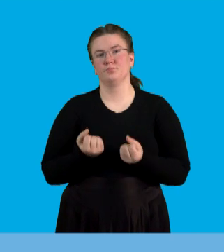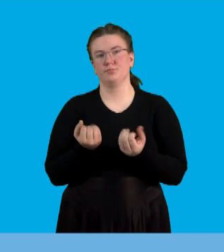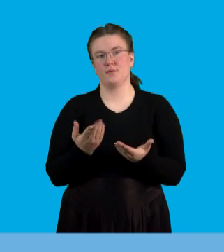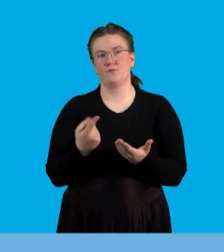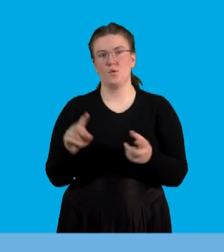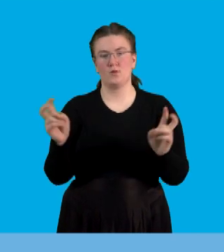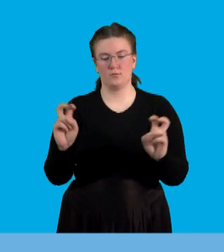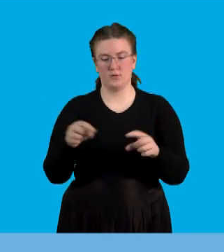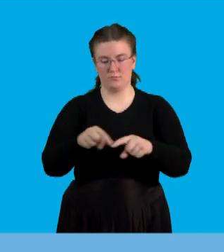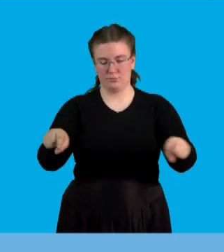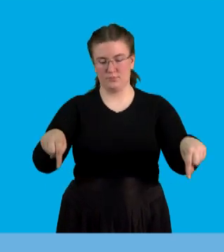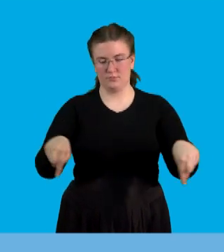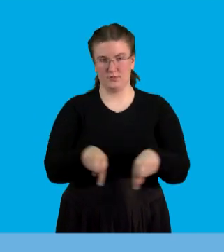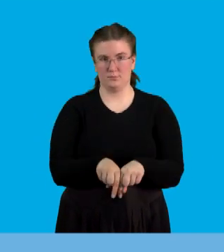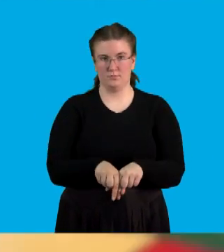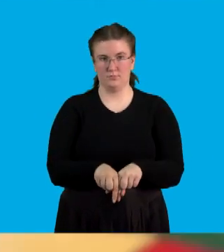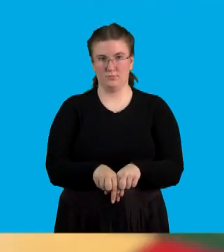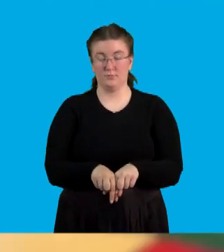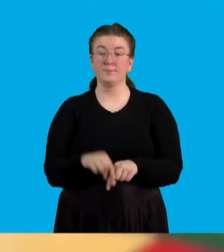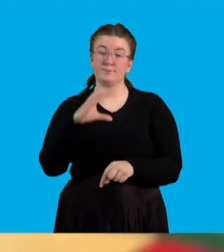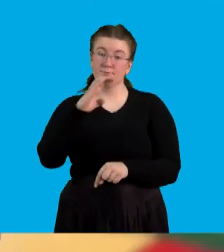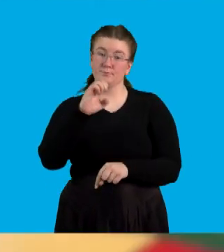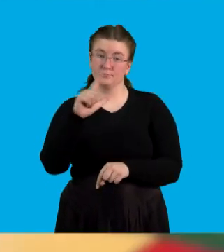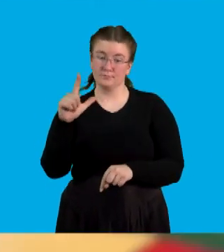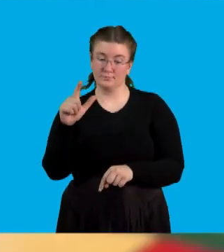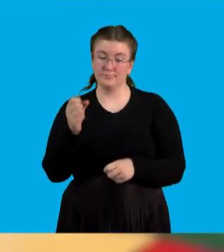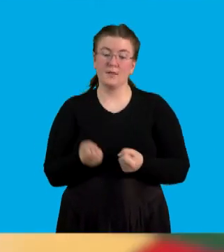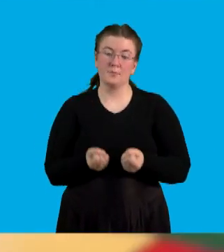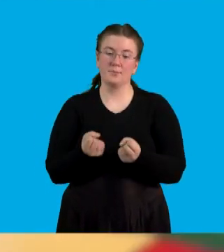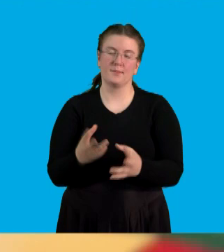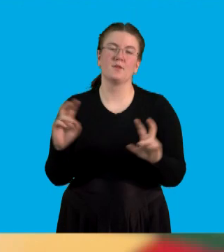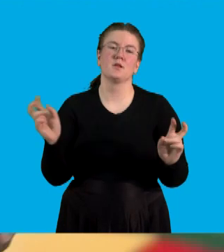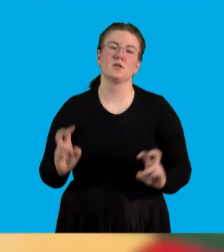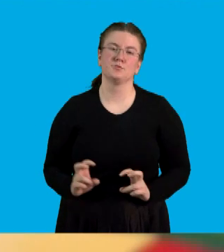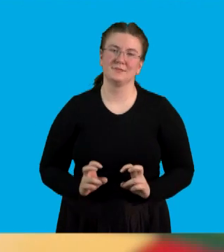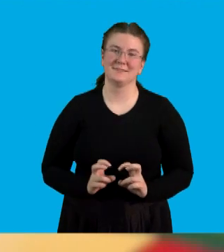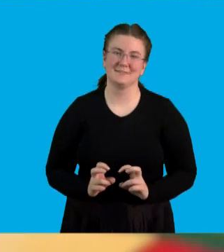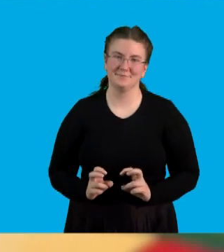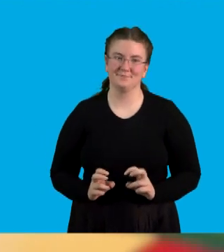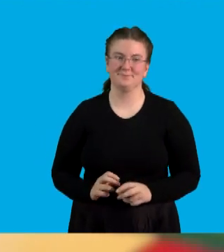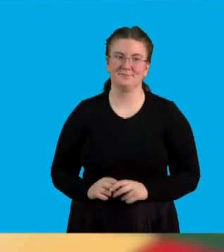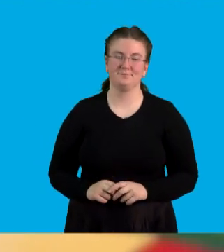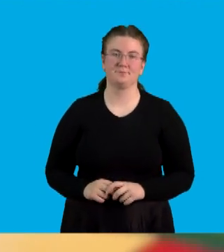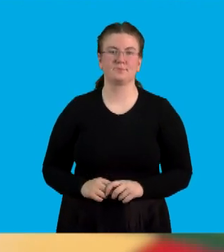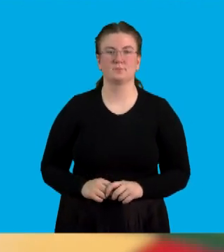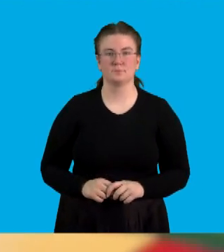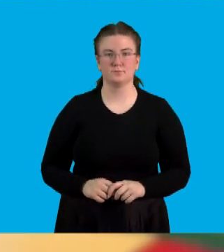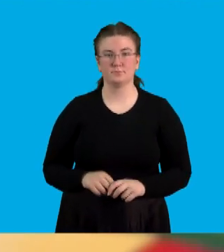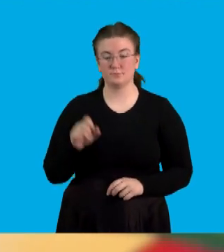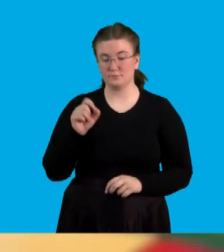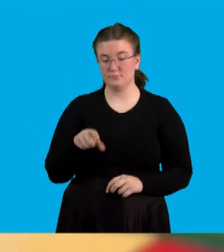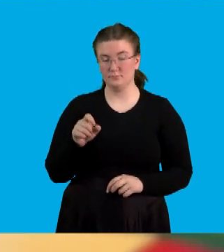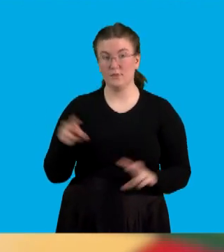know that these cells, they are supplying energy into the circuit. So they are the source of energy of the electrical